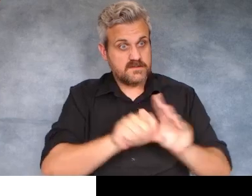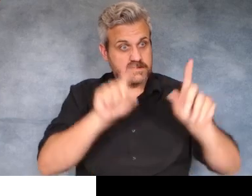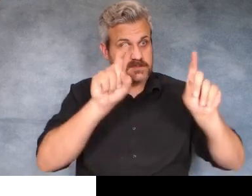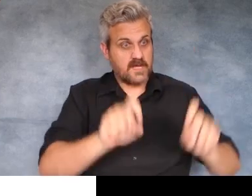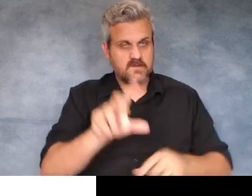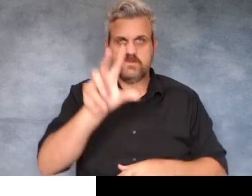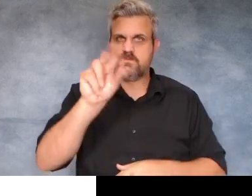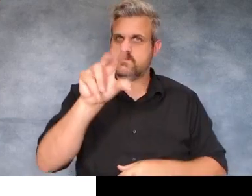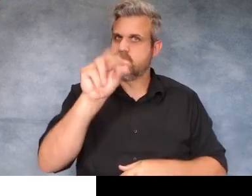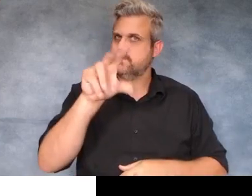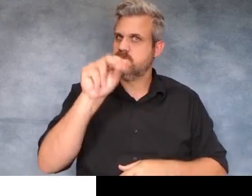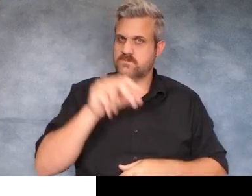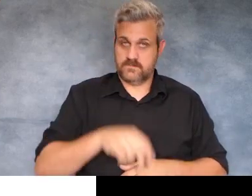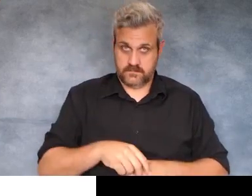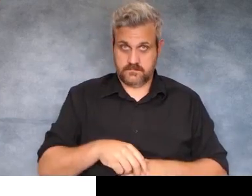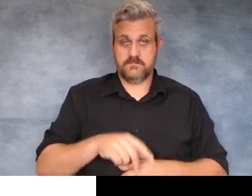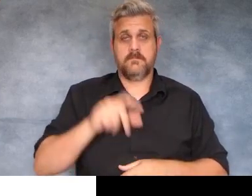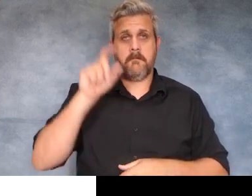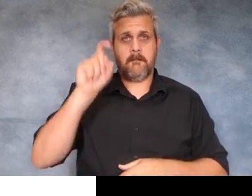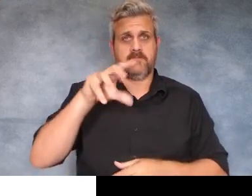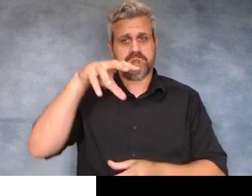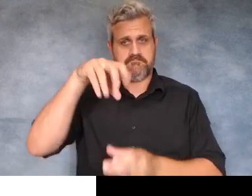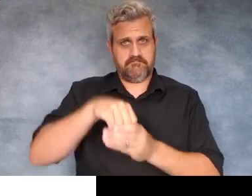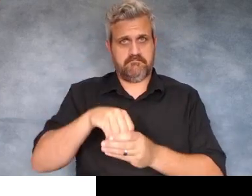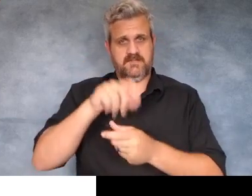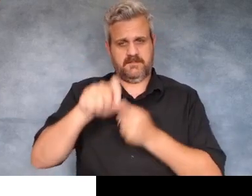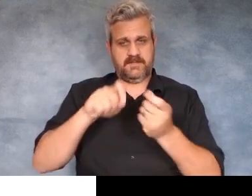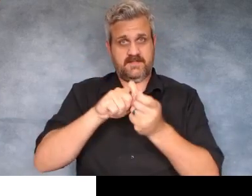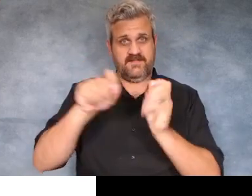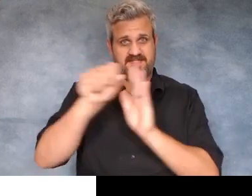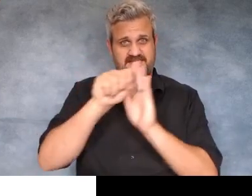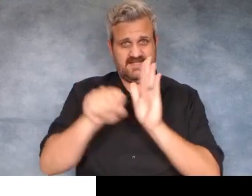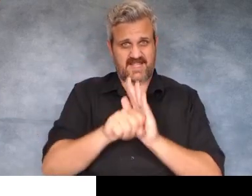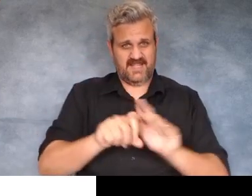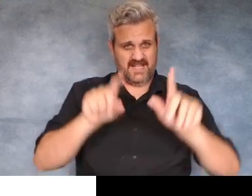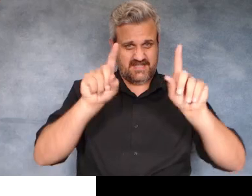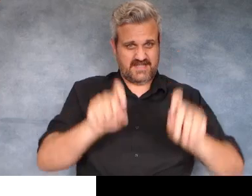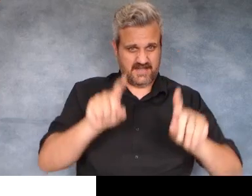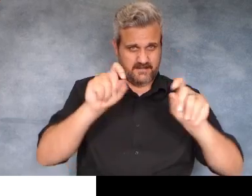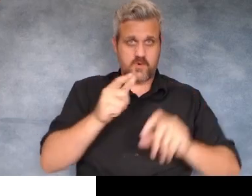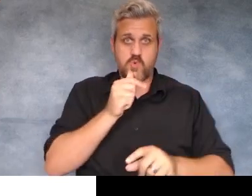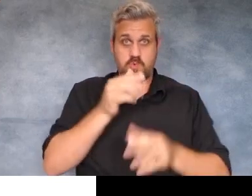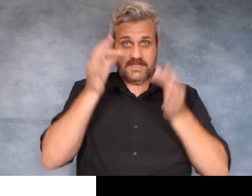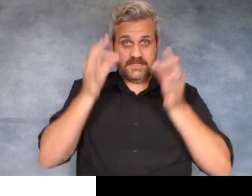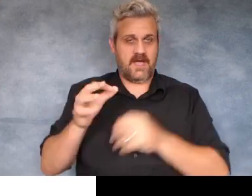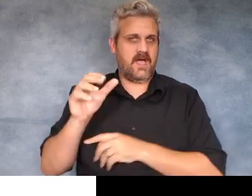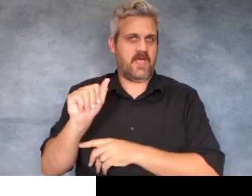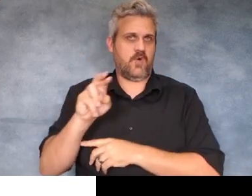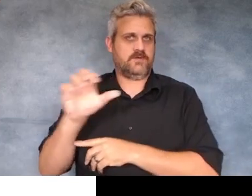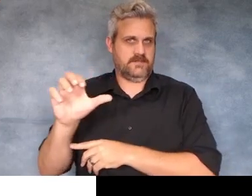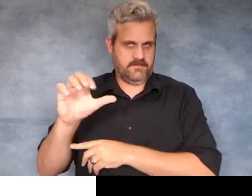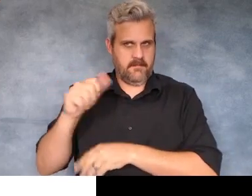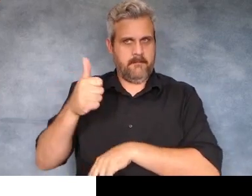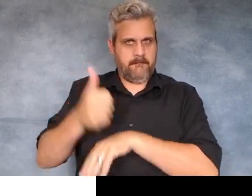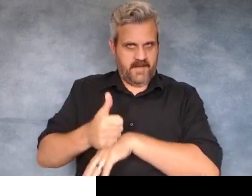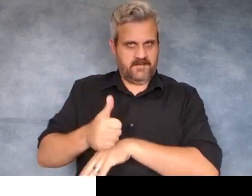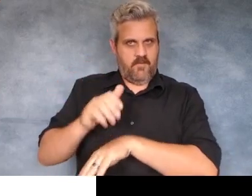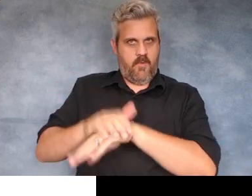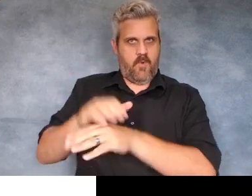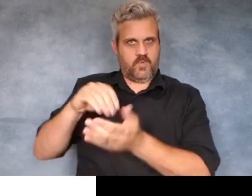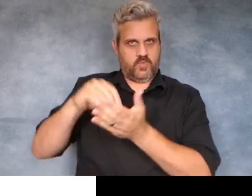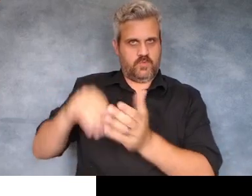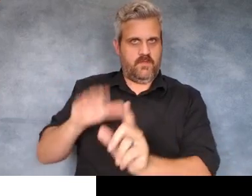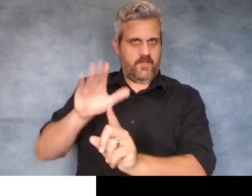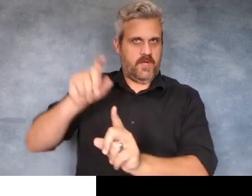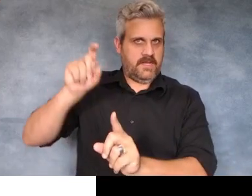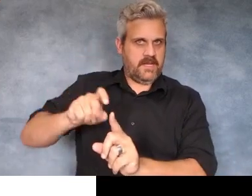need for participation in a specific state assessment is an ARC decision based on the student's needs, including what accommodations